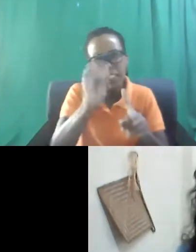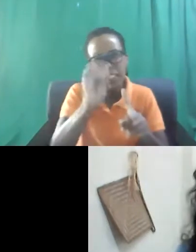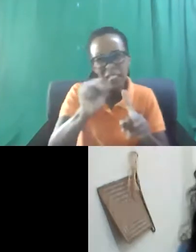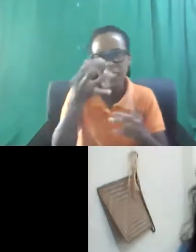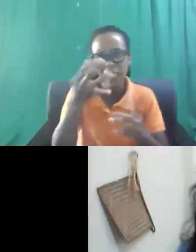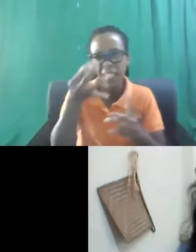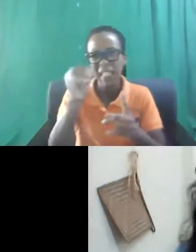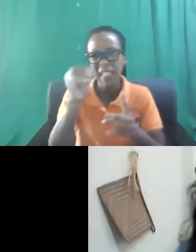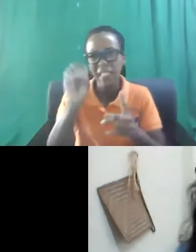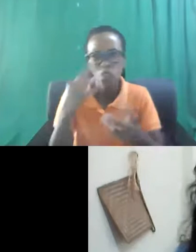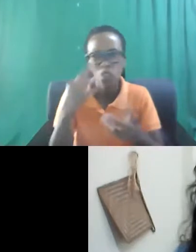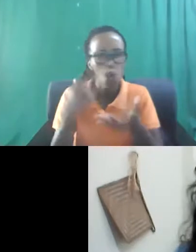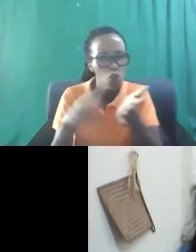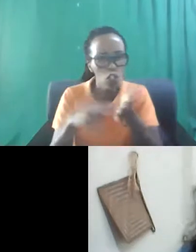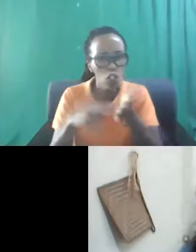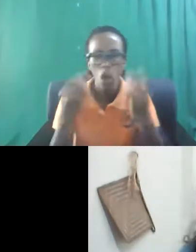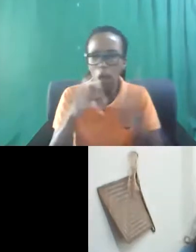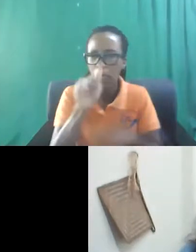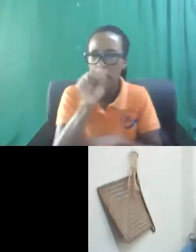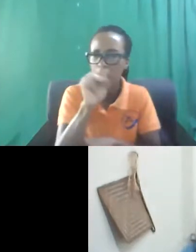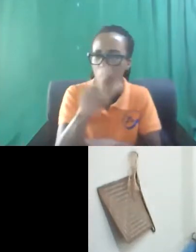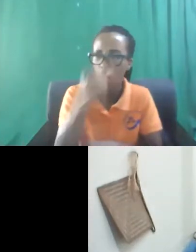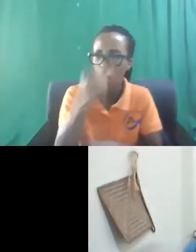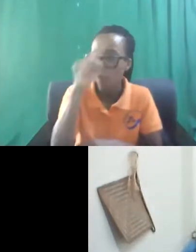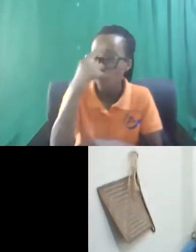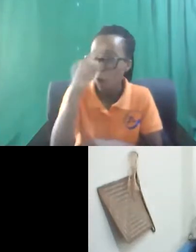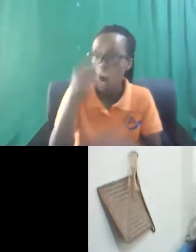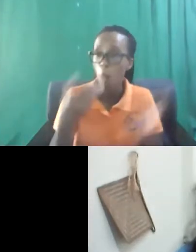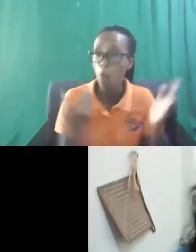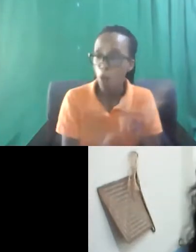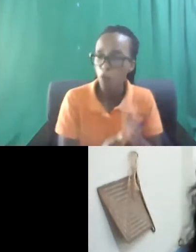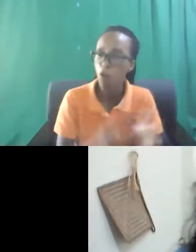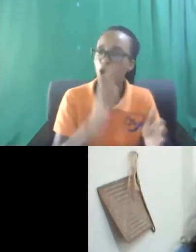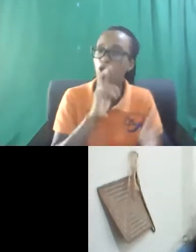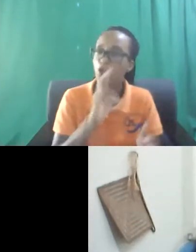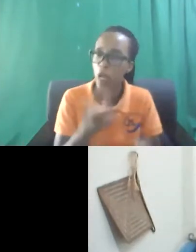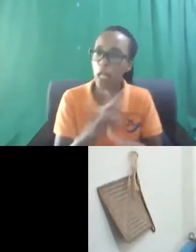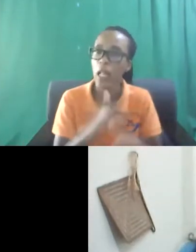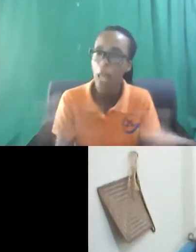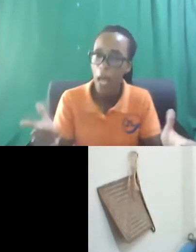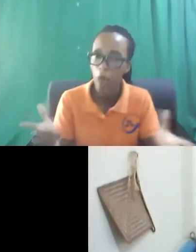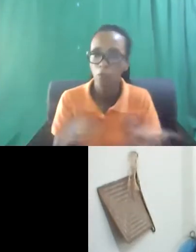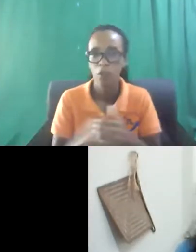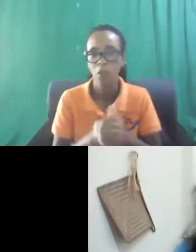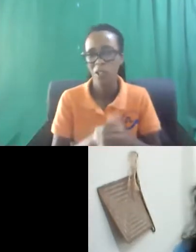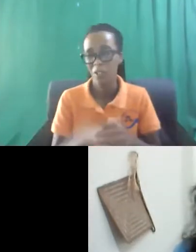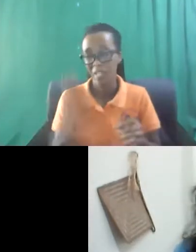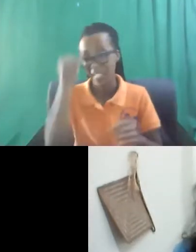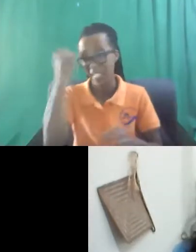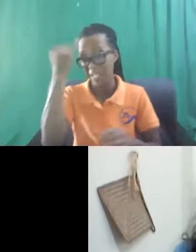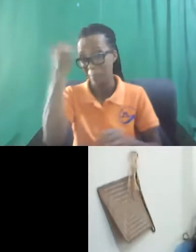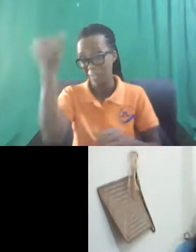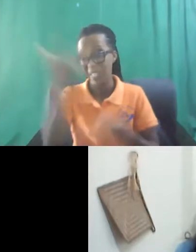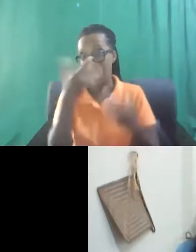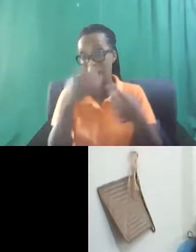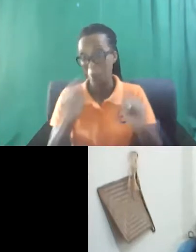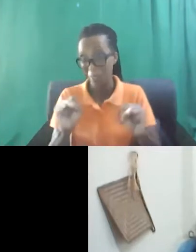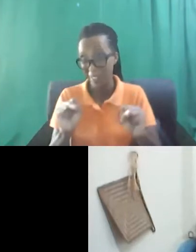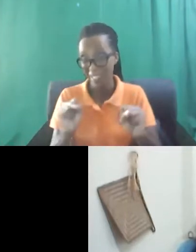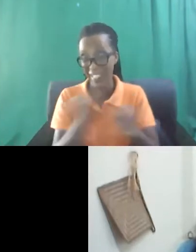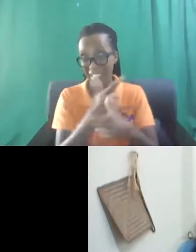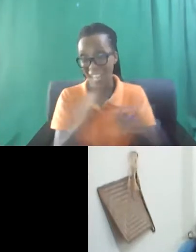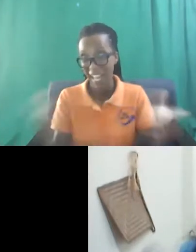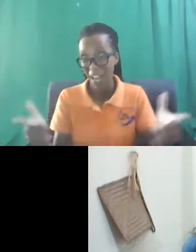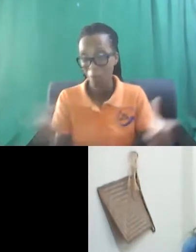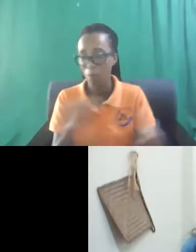work on American Sign Language to prove that it was an actual language. So imagine the field of sign language linguistics isn't even that